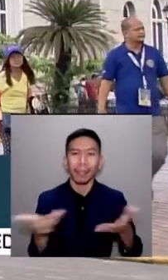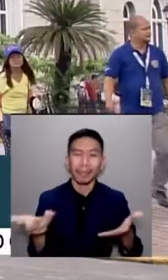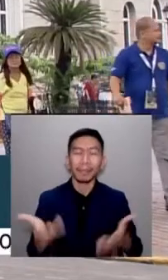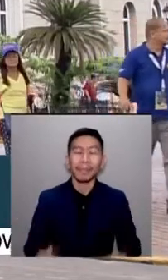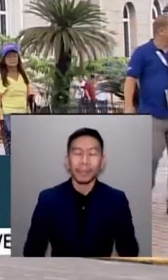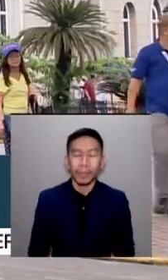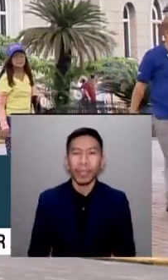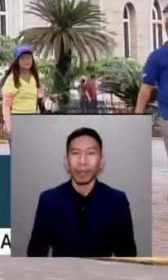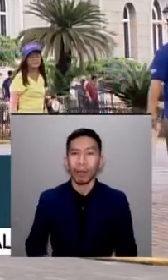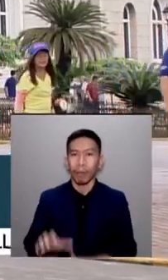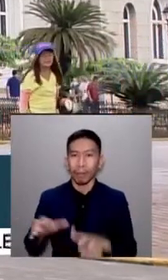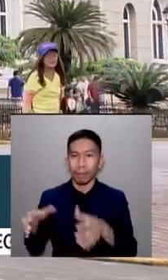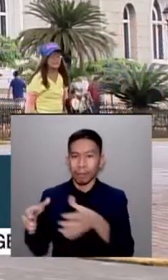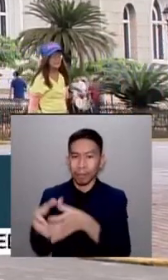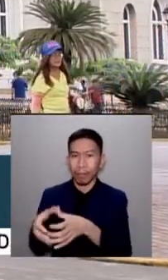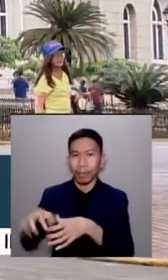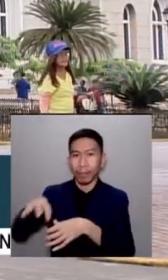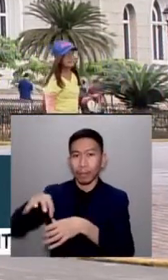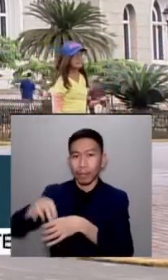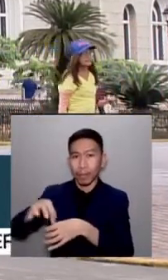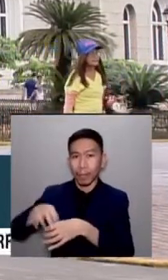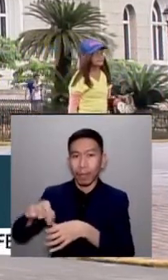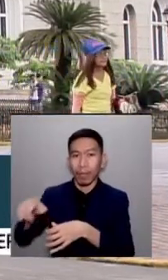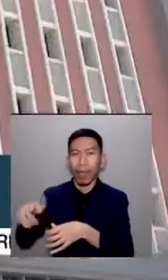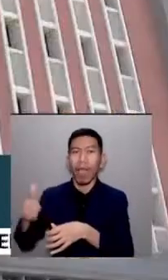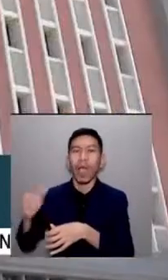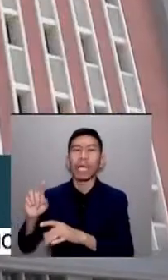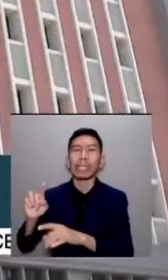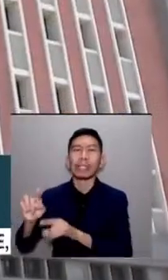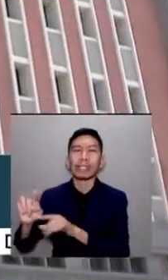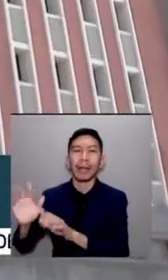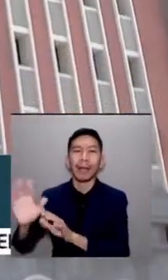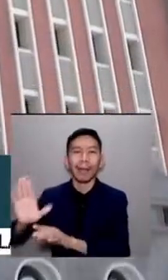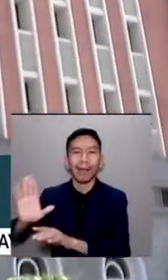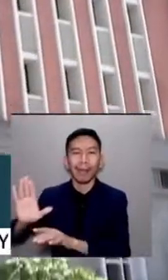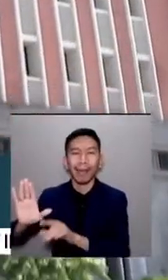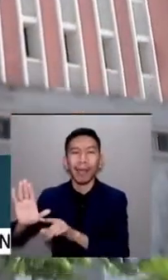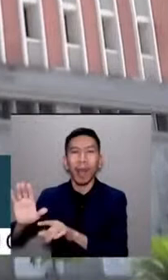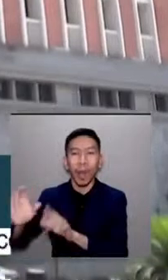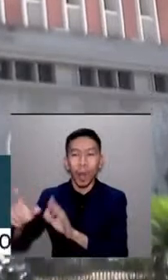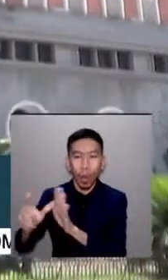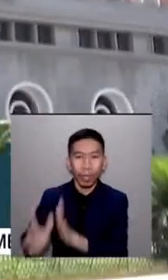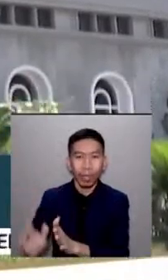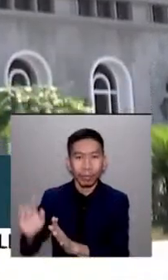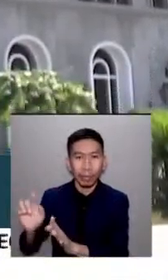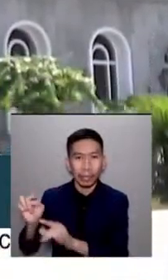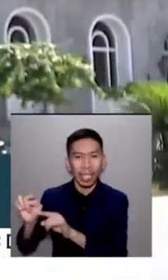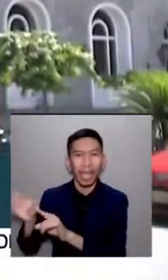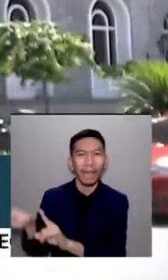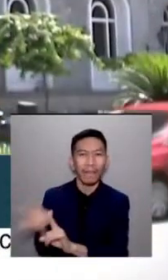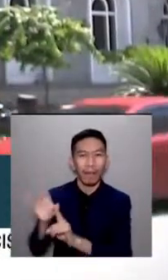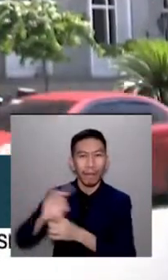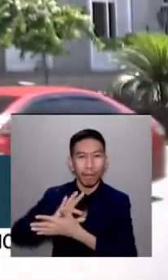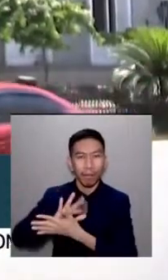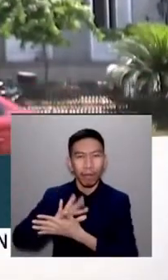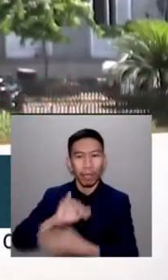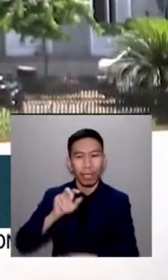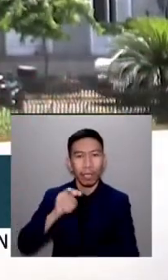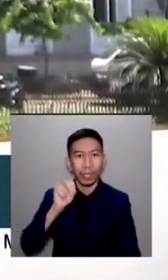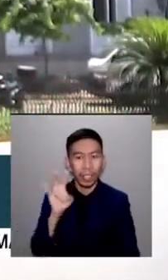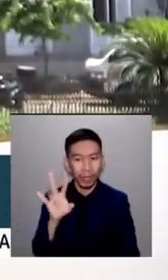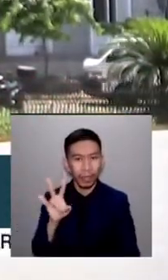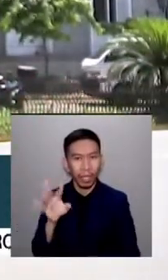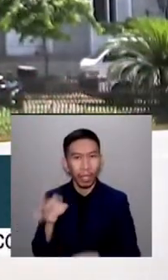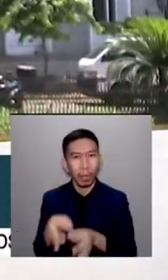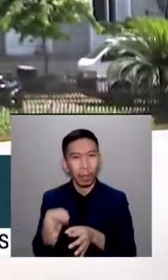one of the ponente's lawyers contracted COVID-19 to explain why the January 17 target release of the